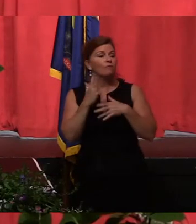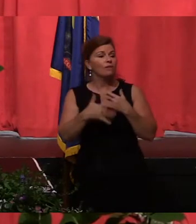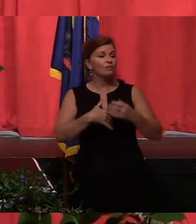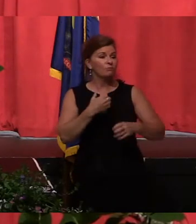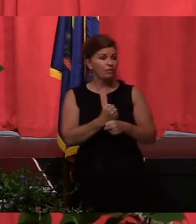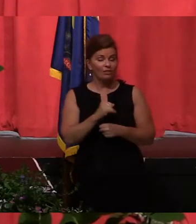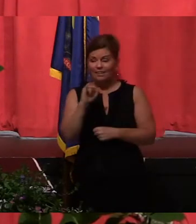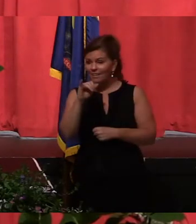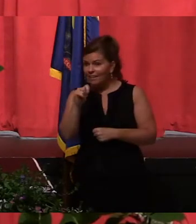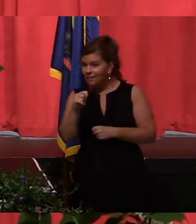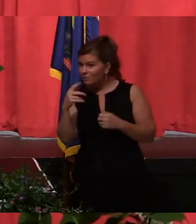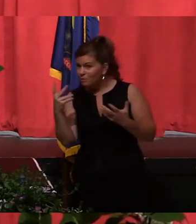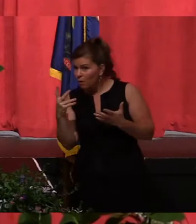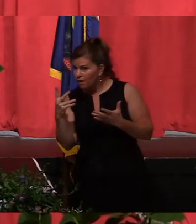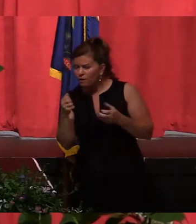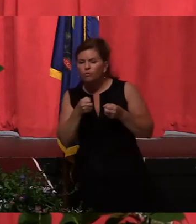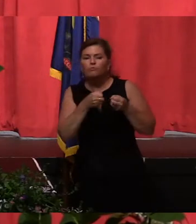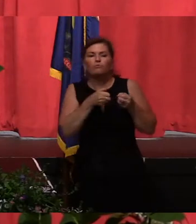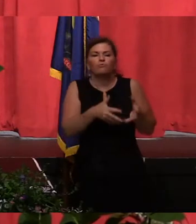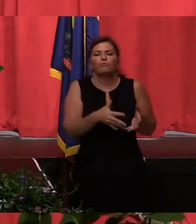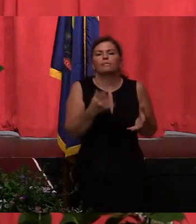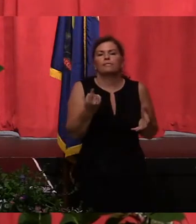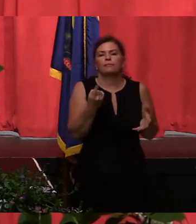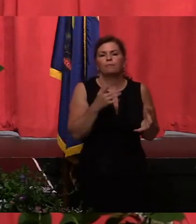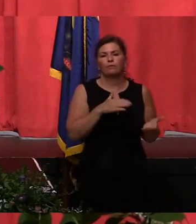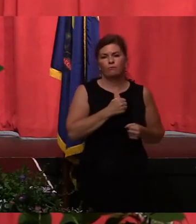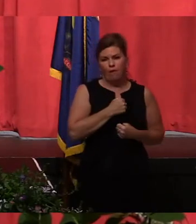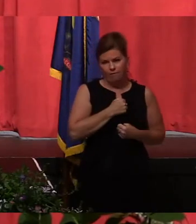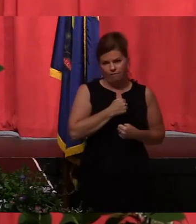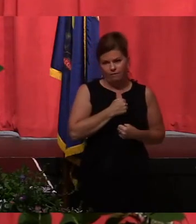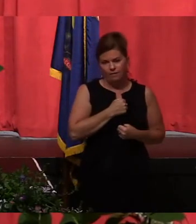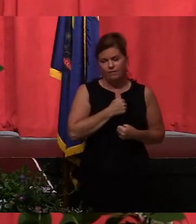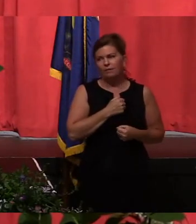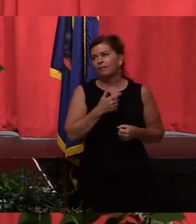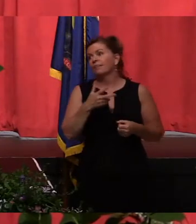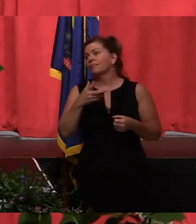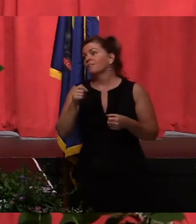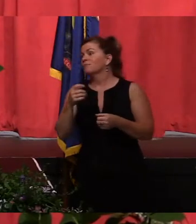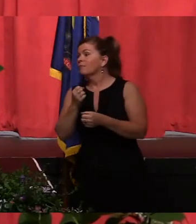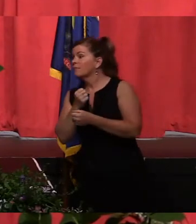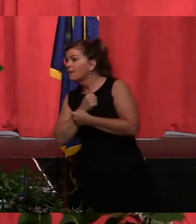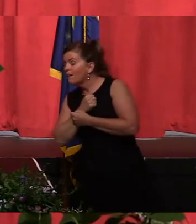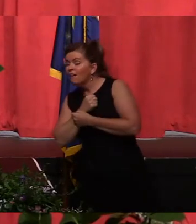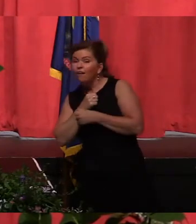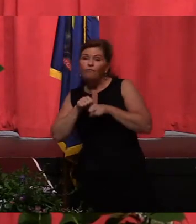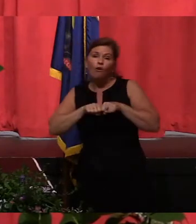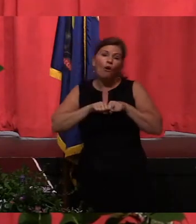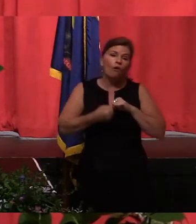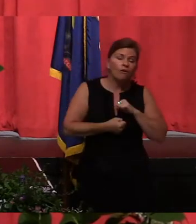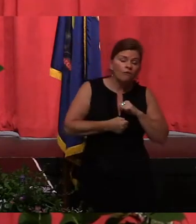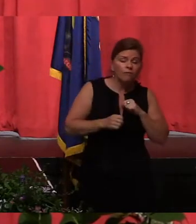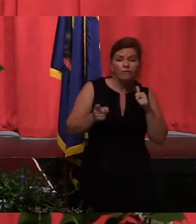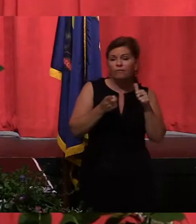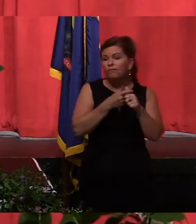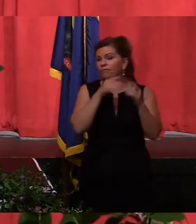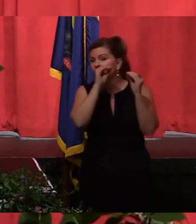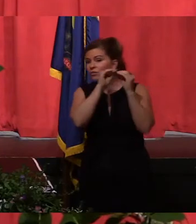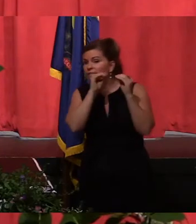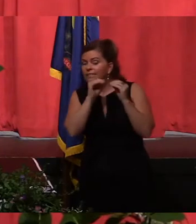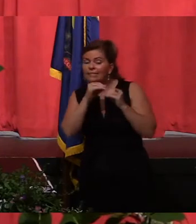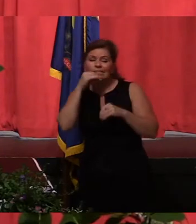it was losing someone you loved. It was love and heartbreak, first kisses and